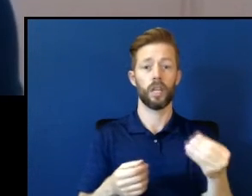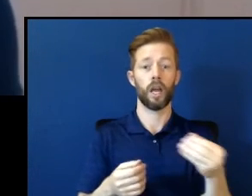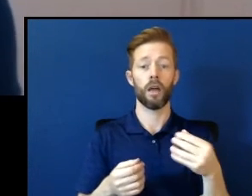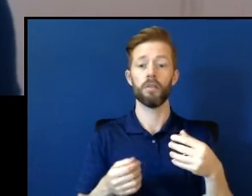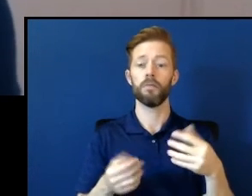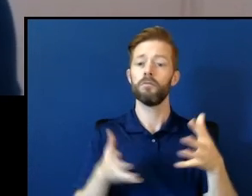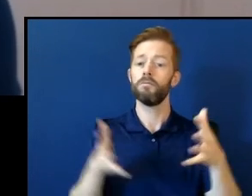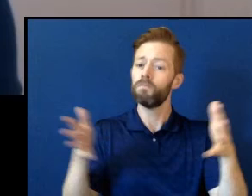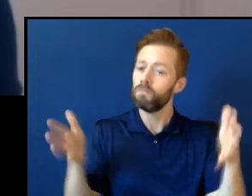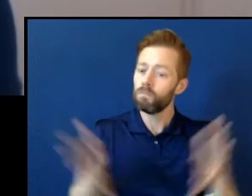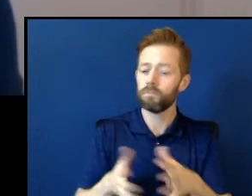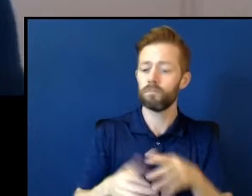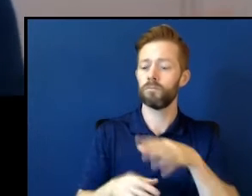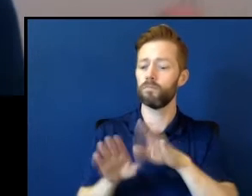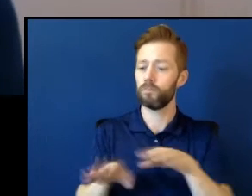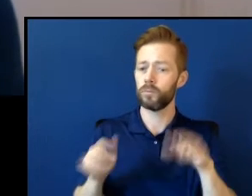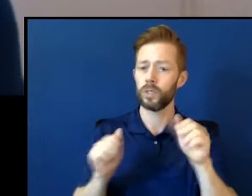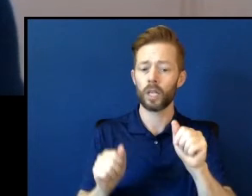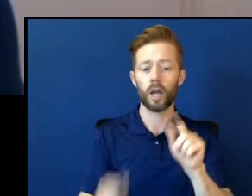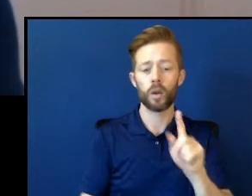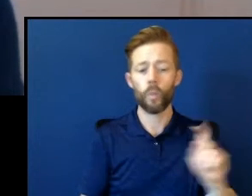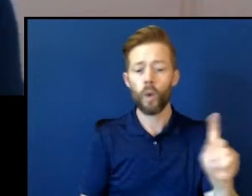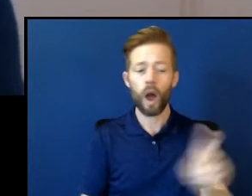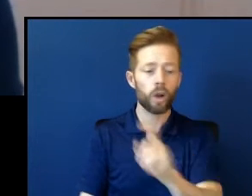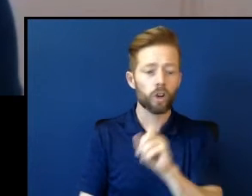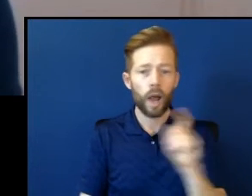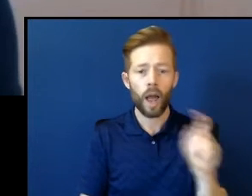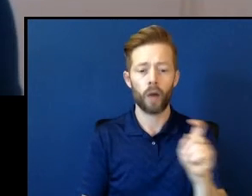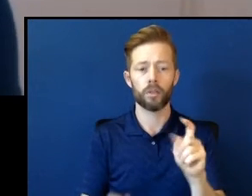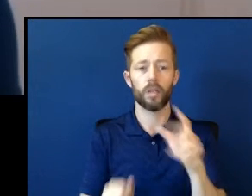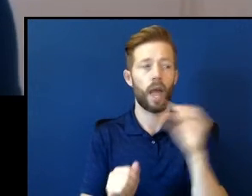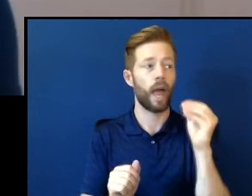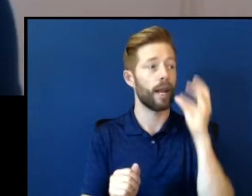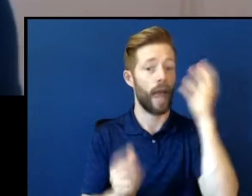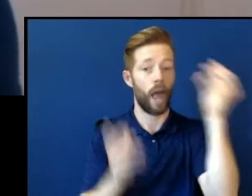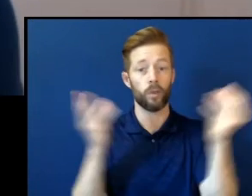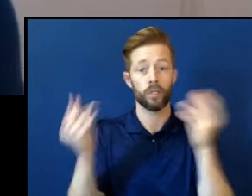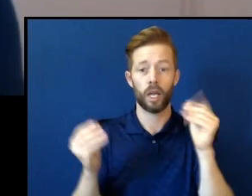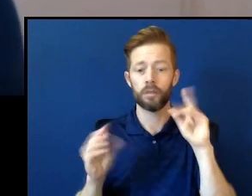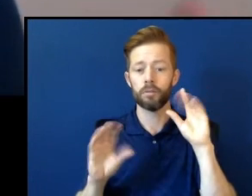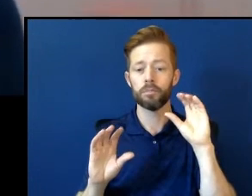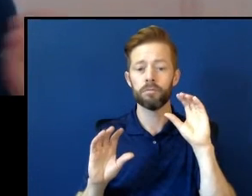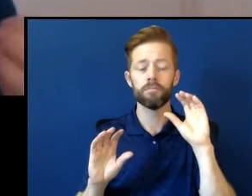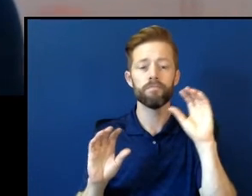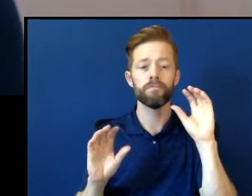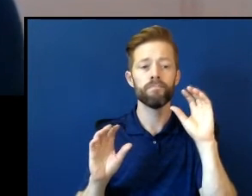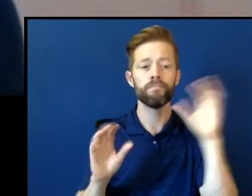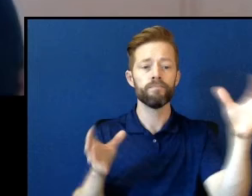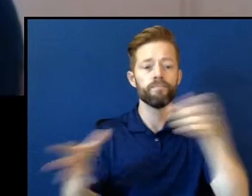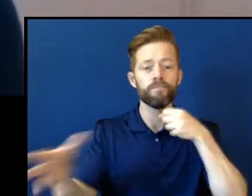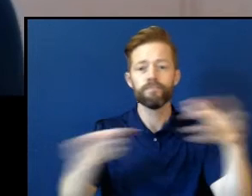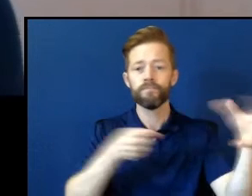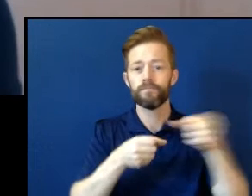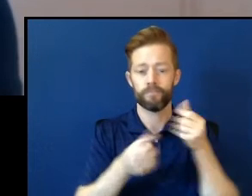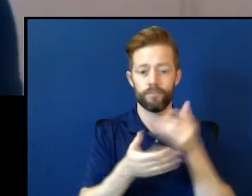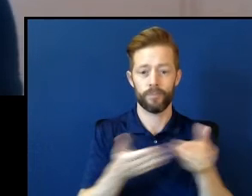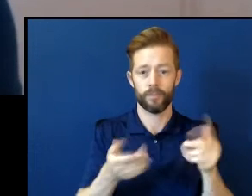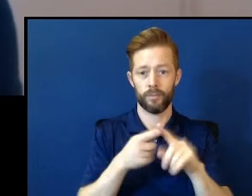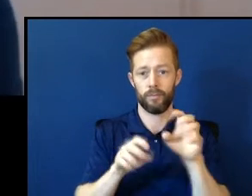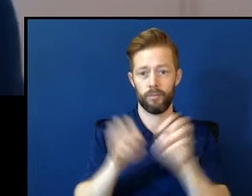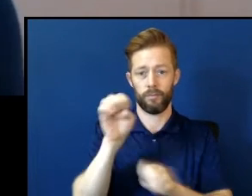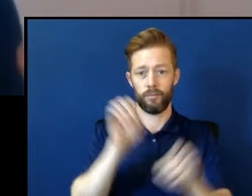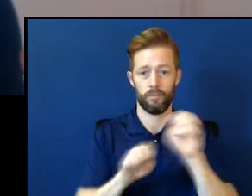also encourage children to walk around the classroom and walk around the outdoor time and grab materials to experiment